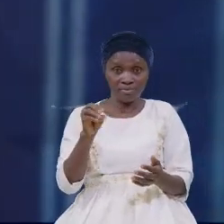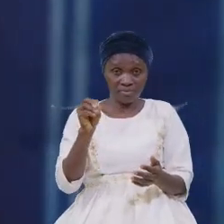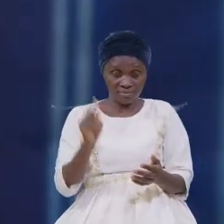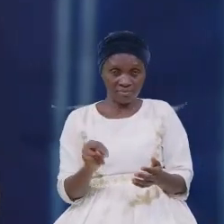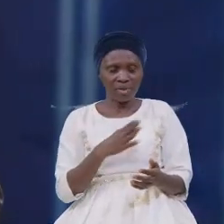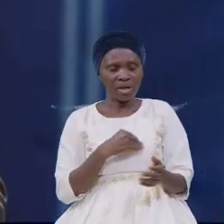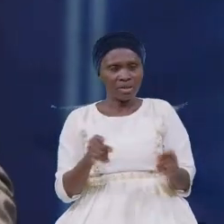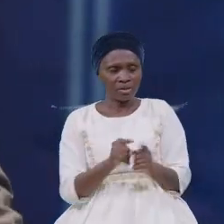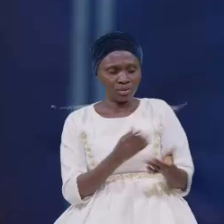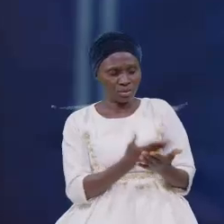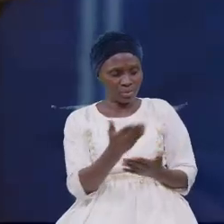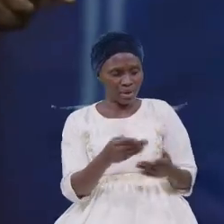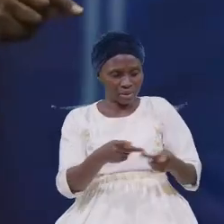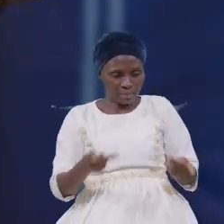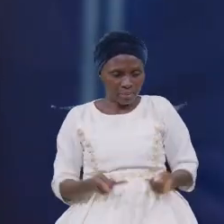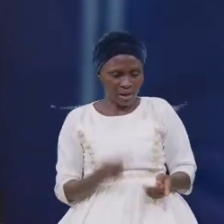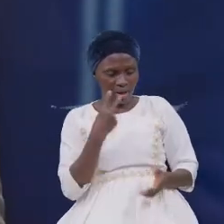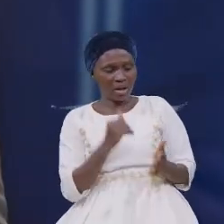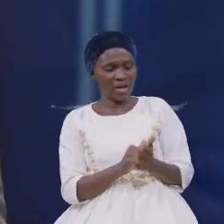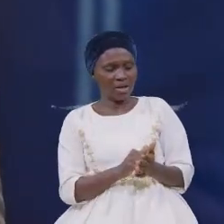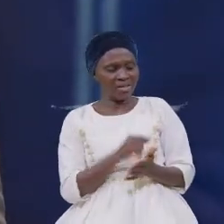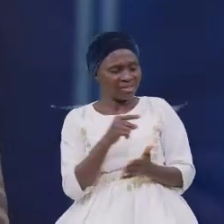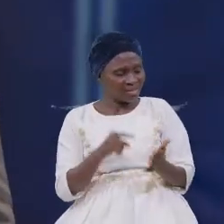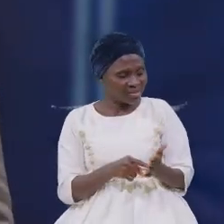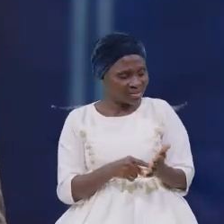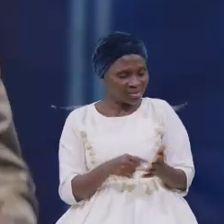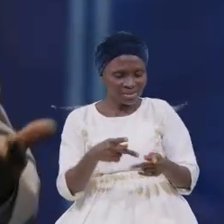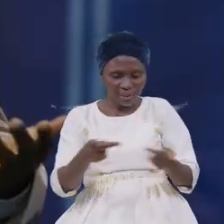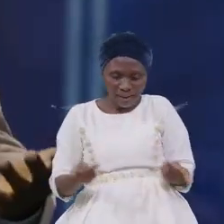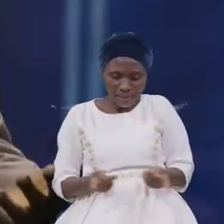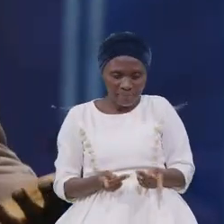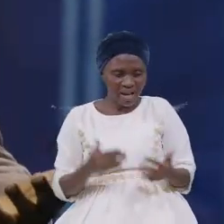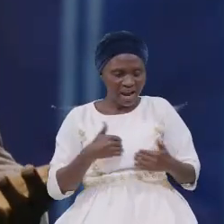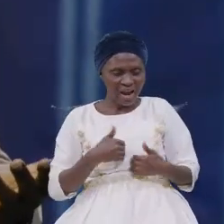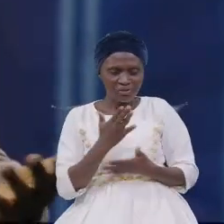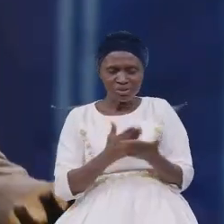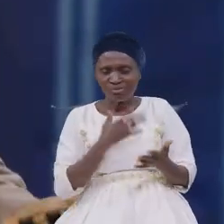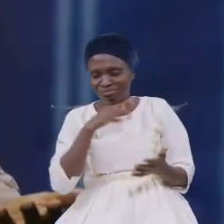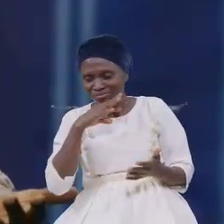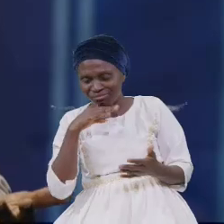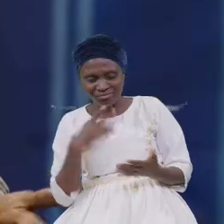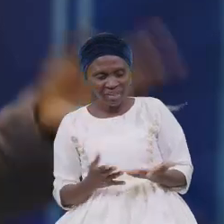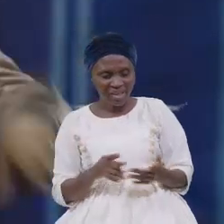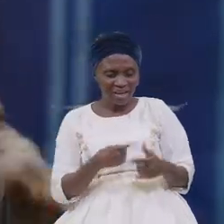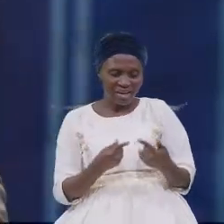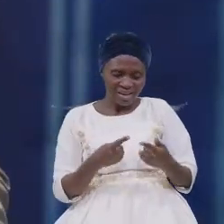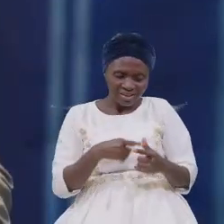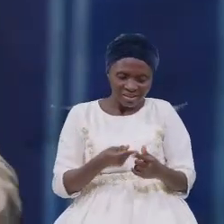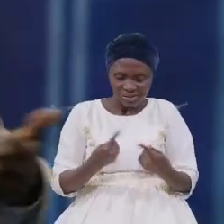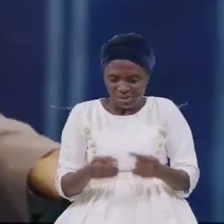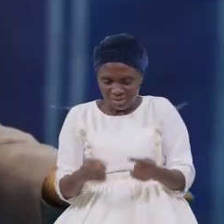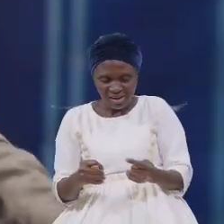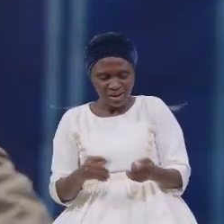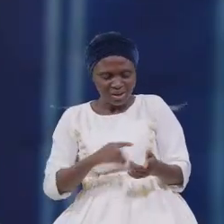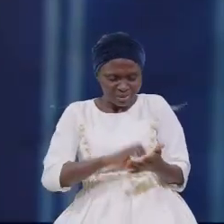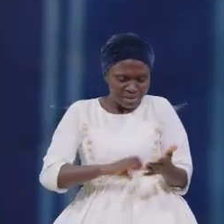to be new. And you have stain here, stain there. You scratch it, you scrub it, you pour water,